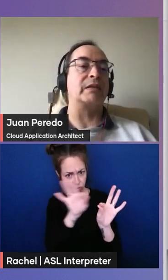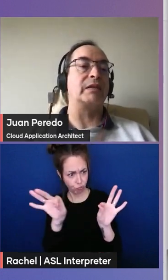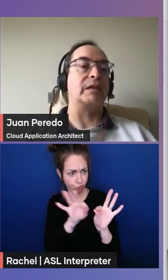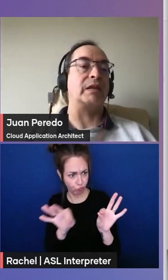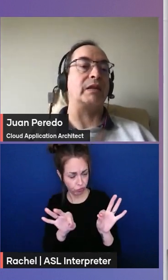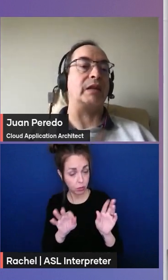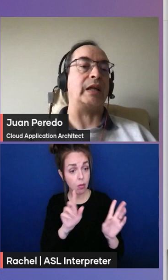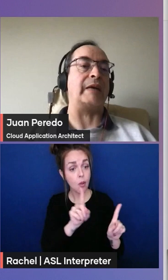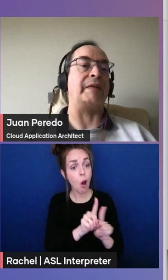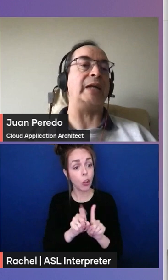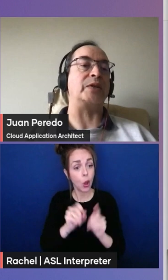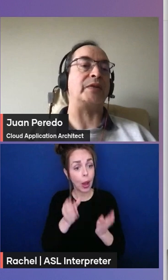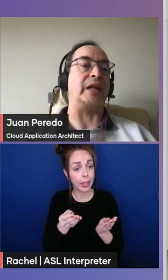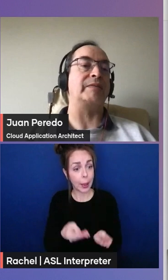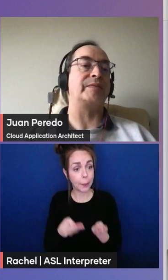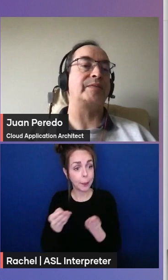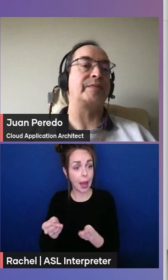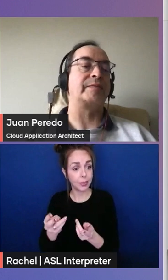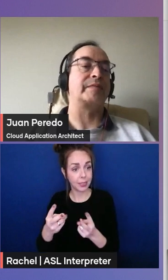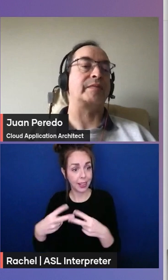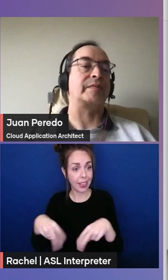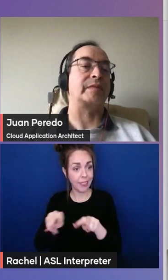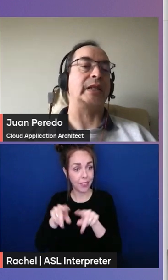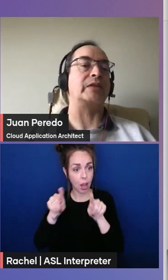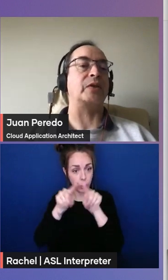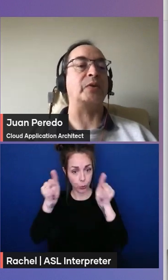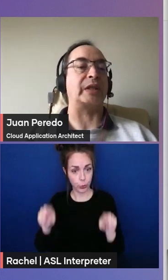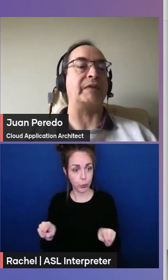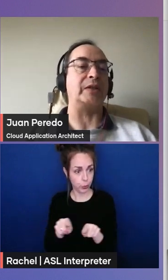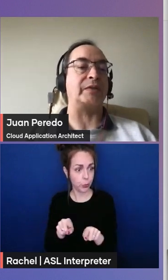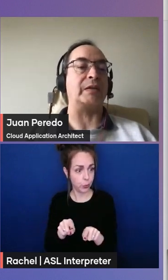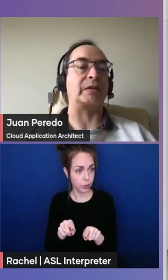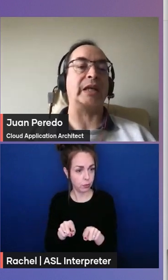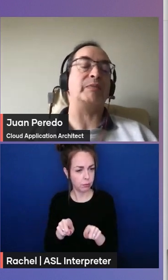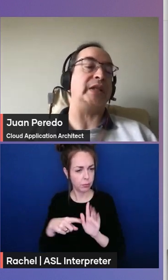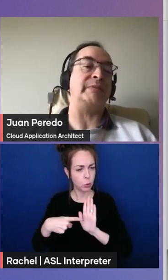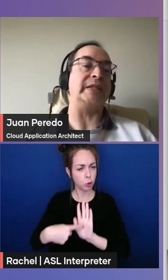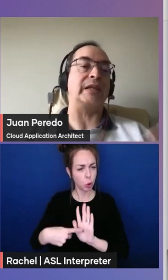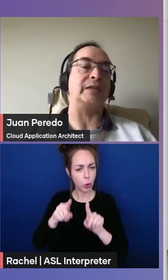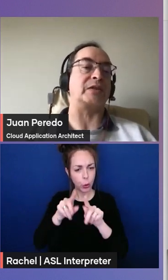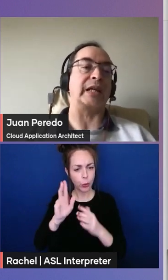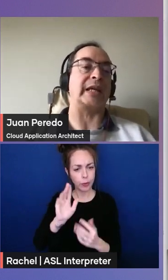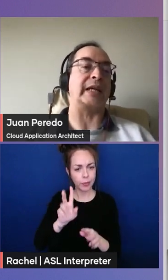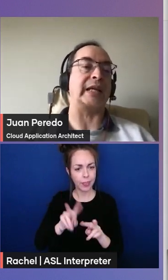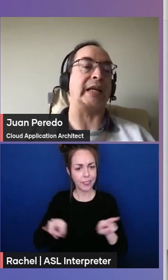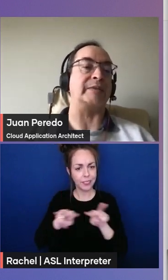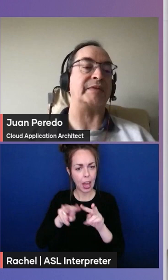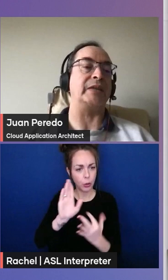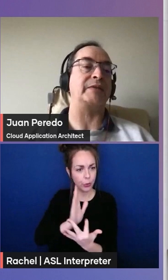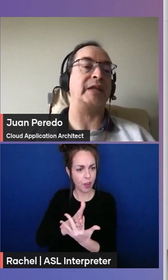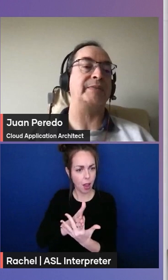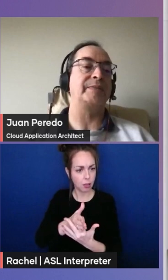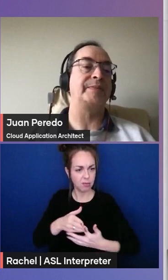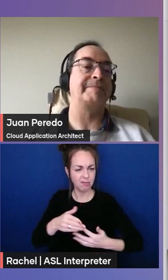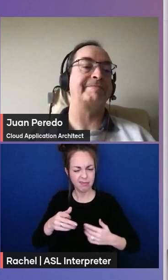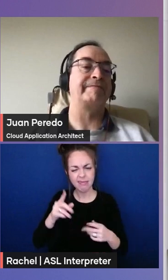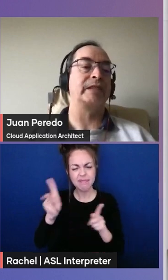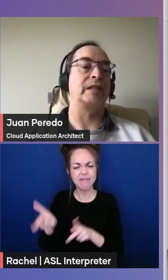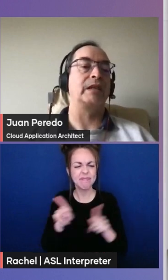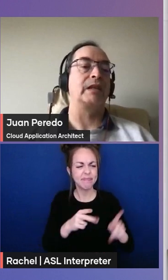pass a values file. And I'll show you what a values file looks like, but it's basically just like a Helm values file.